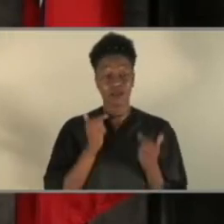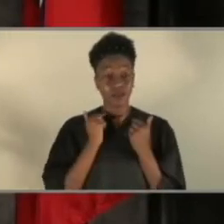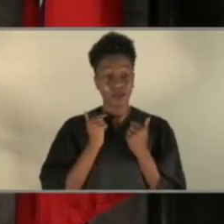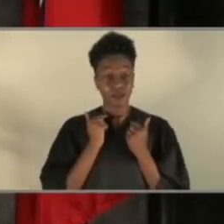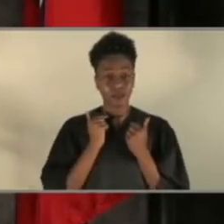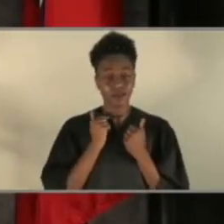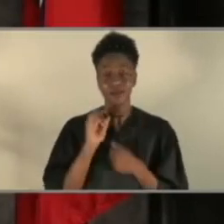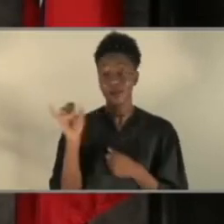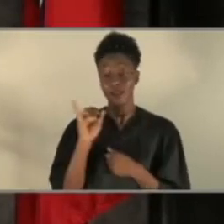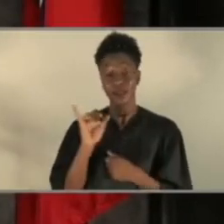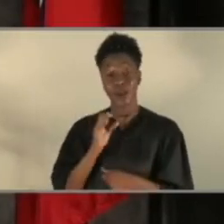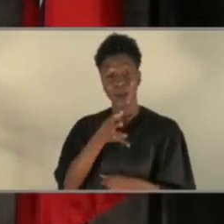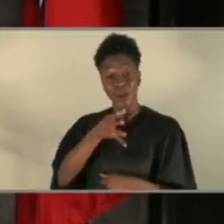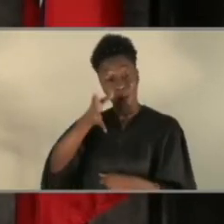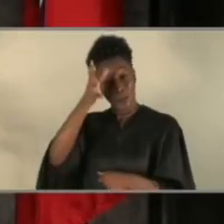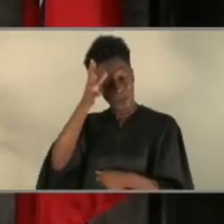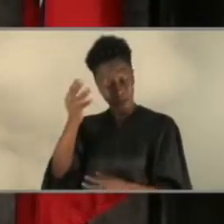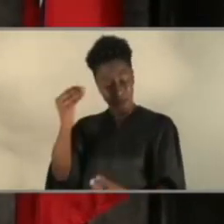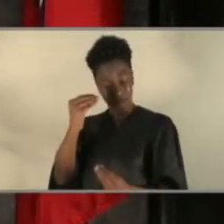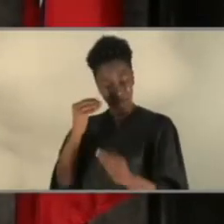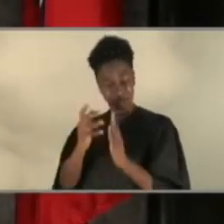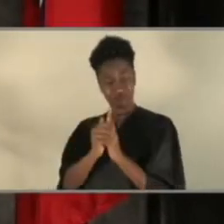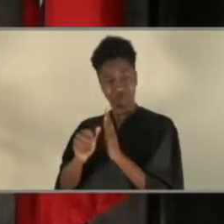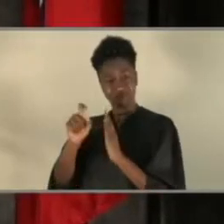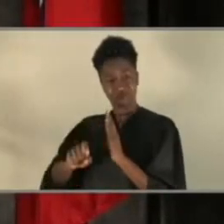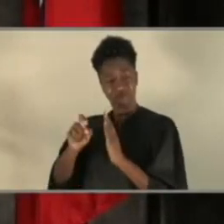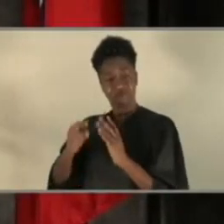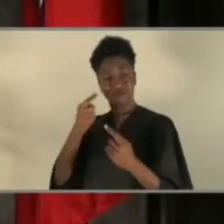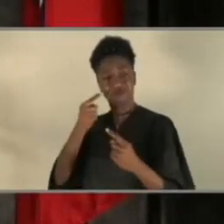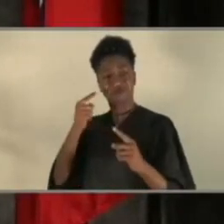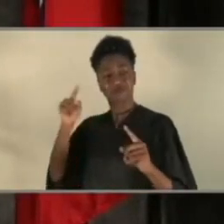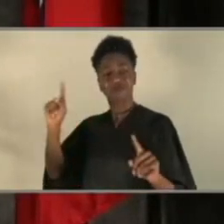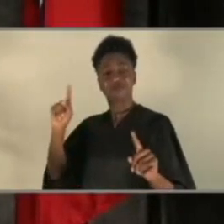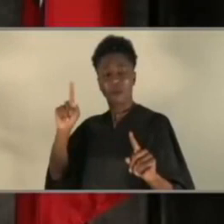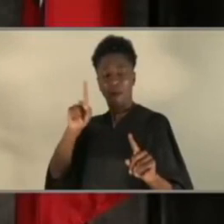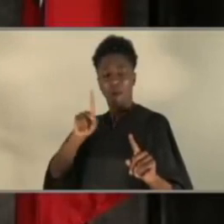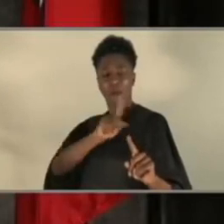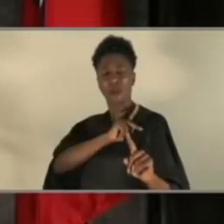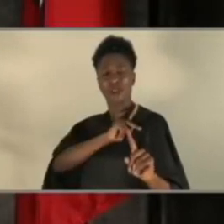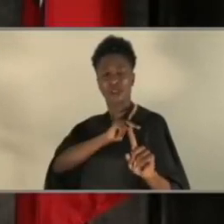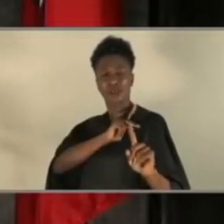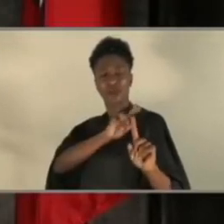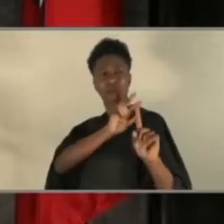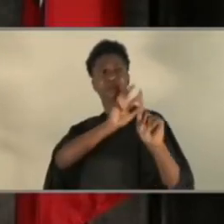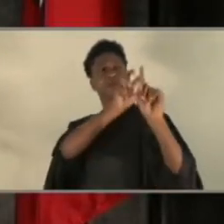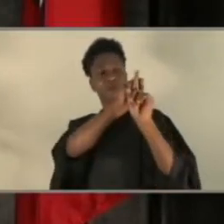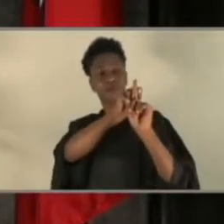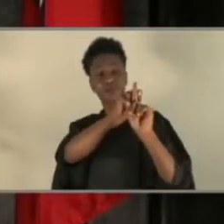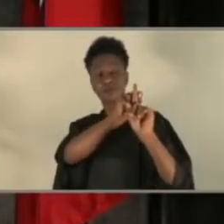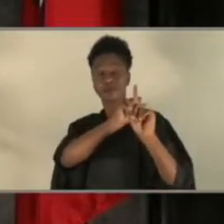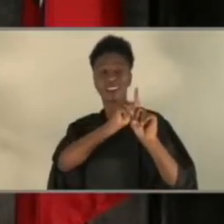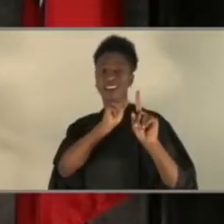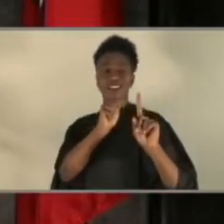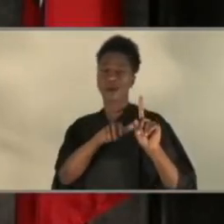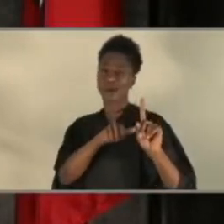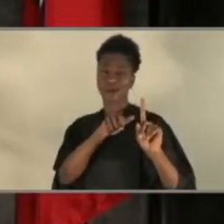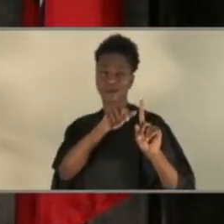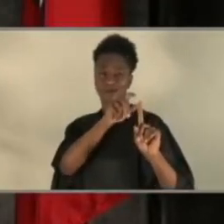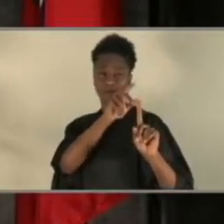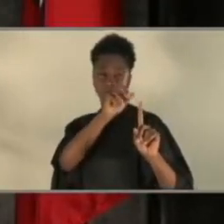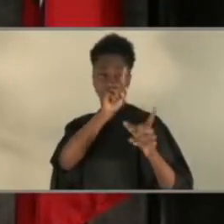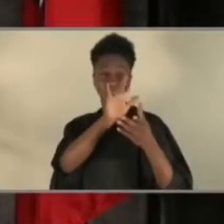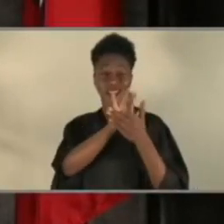Additionally, I have parents who have taught me the skills necessary for me to achieve personal success. I don't believe I'd find myself